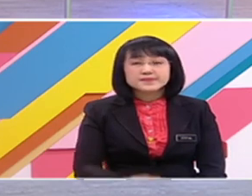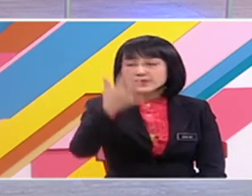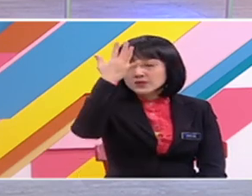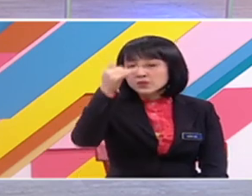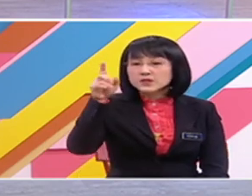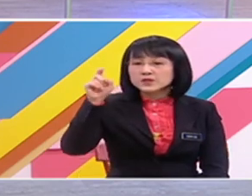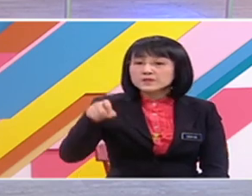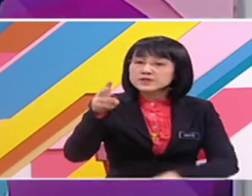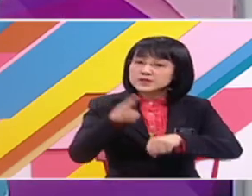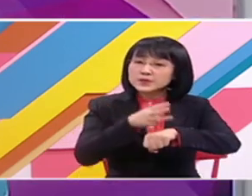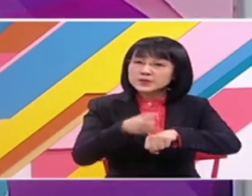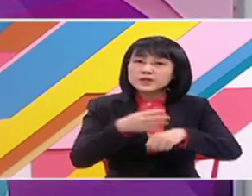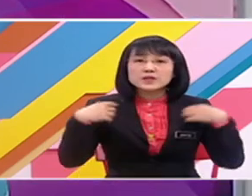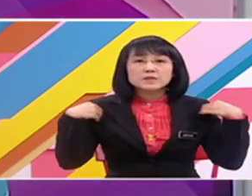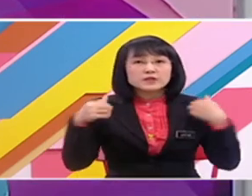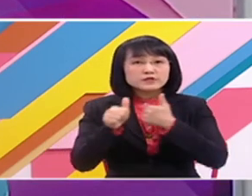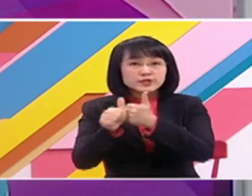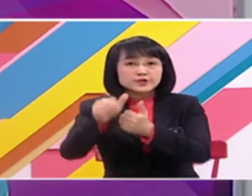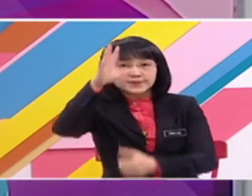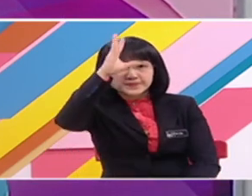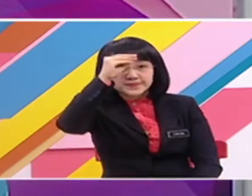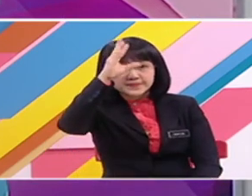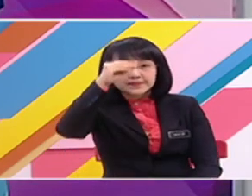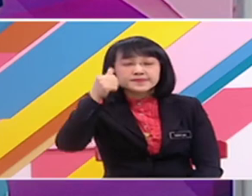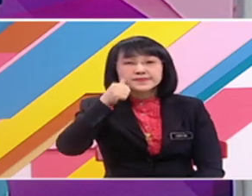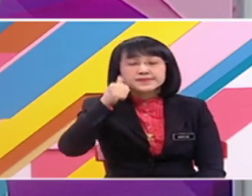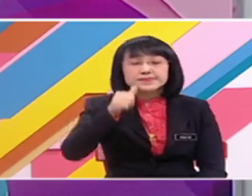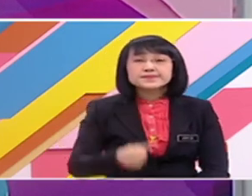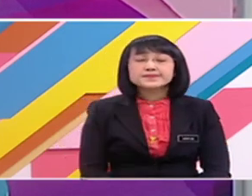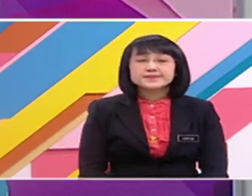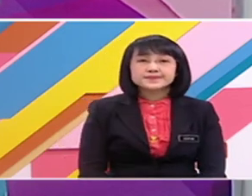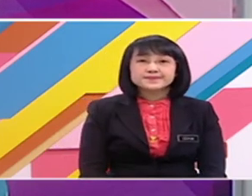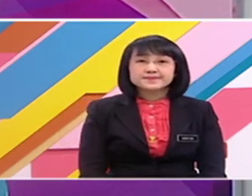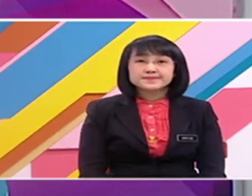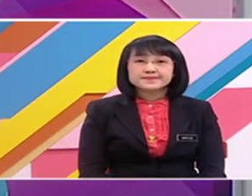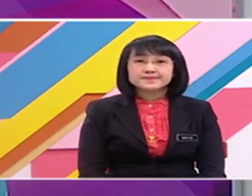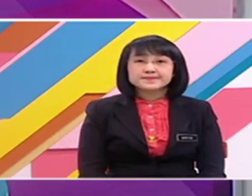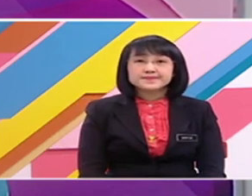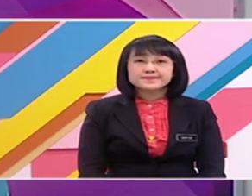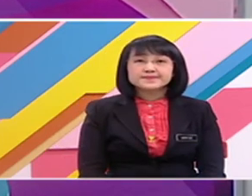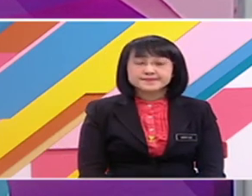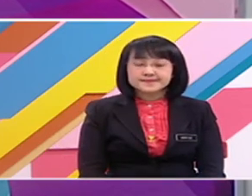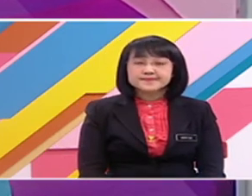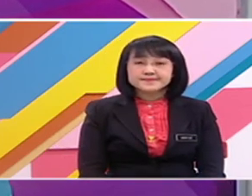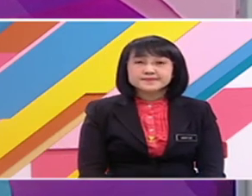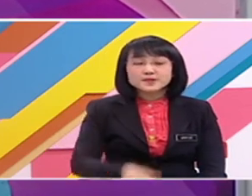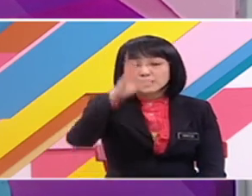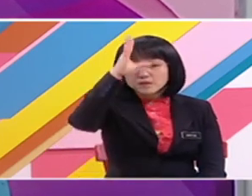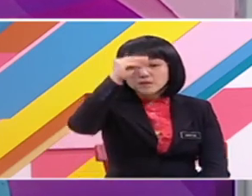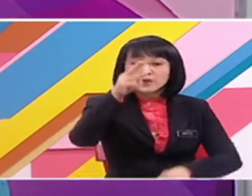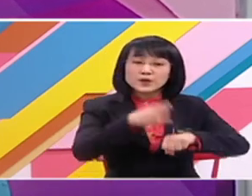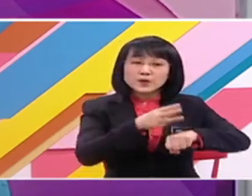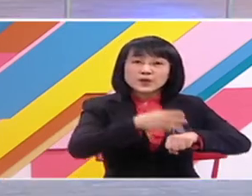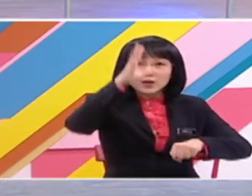Because every gender, each gender have their own outfit. Oh. If not, we'll get confused. Confused, I